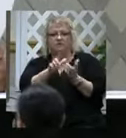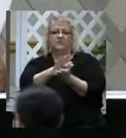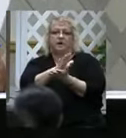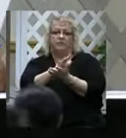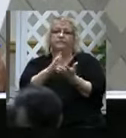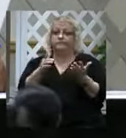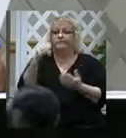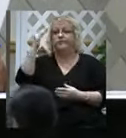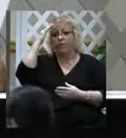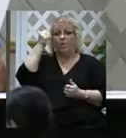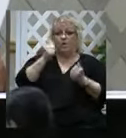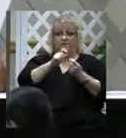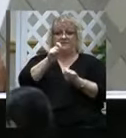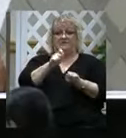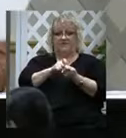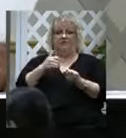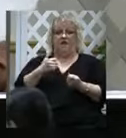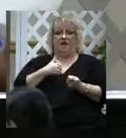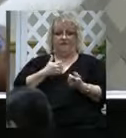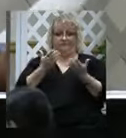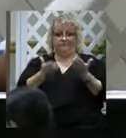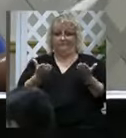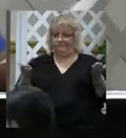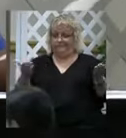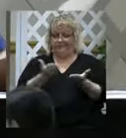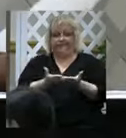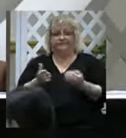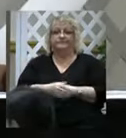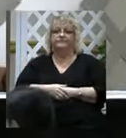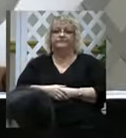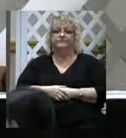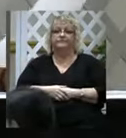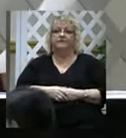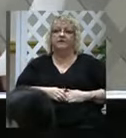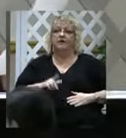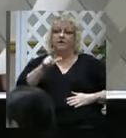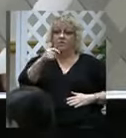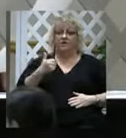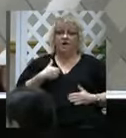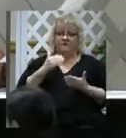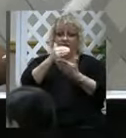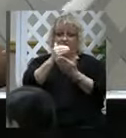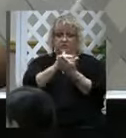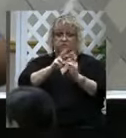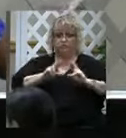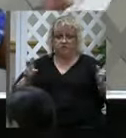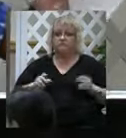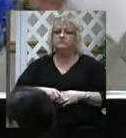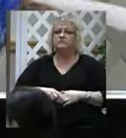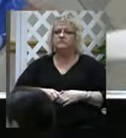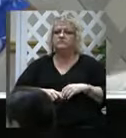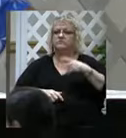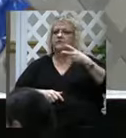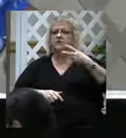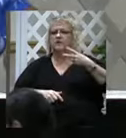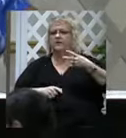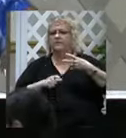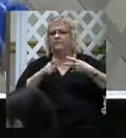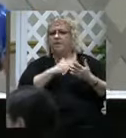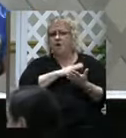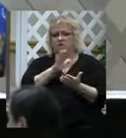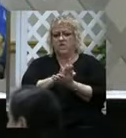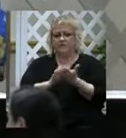documents you have in front of you. So then, once you have your list, the next question is, what do you do first? Which one of these documents is